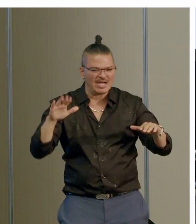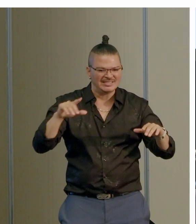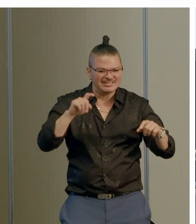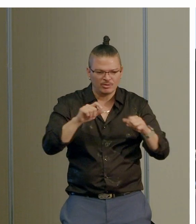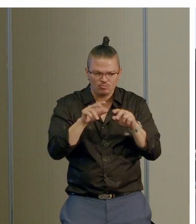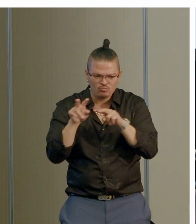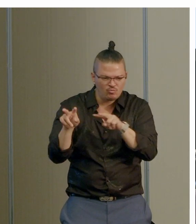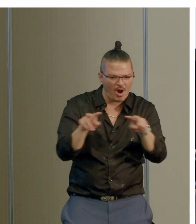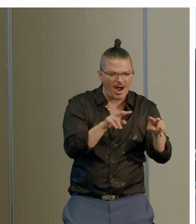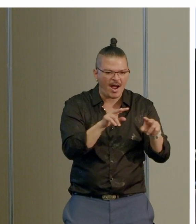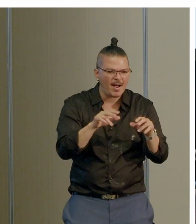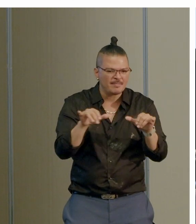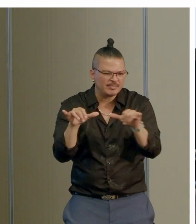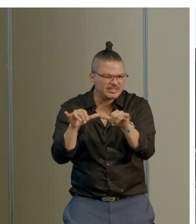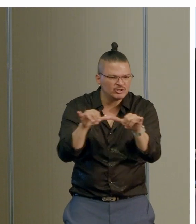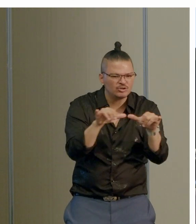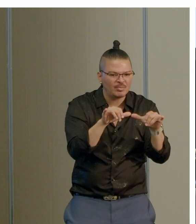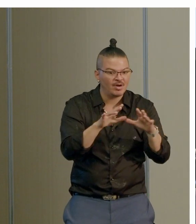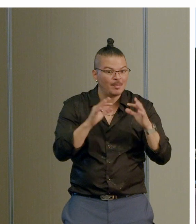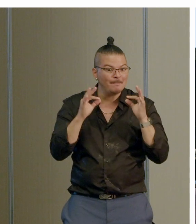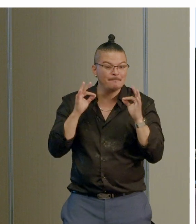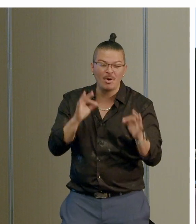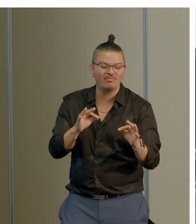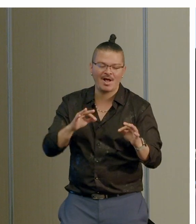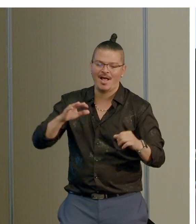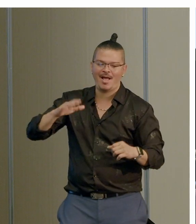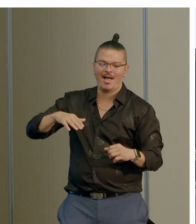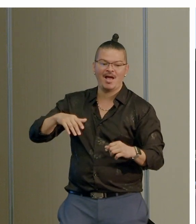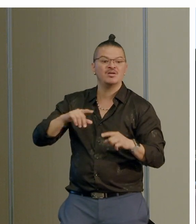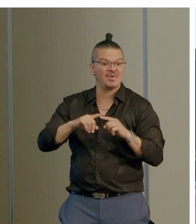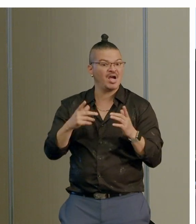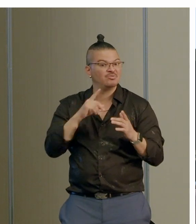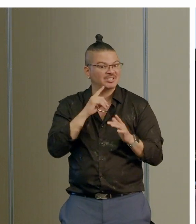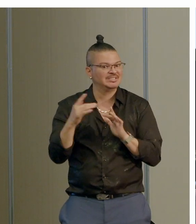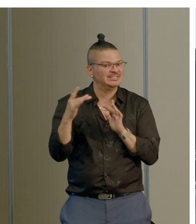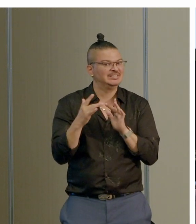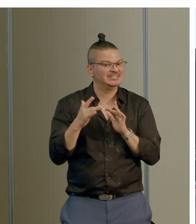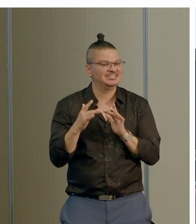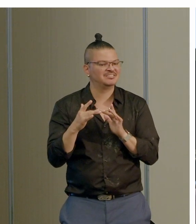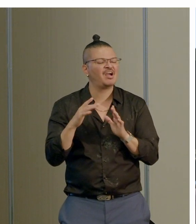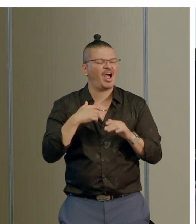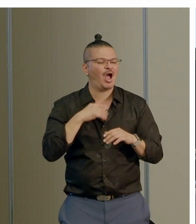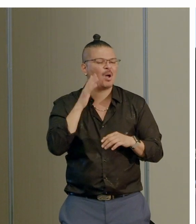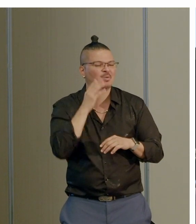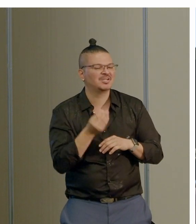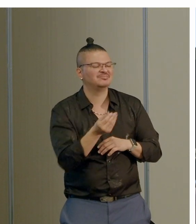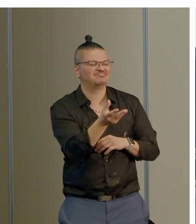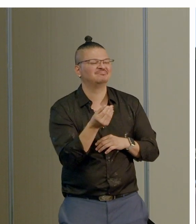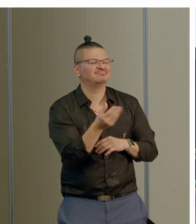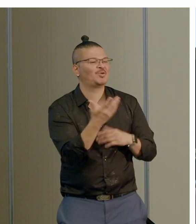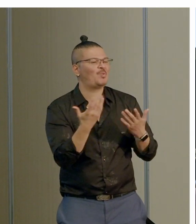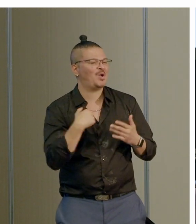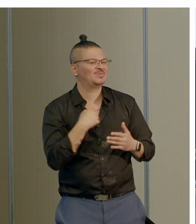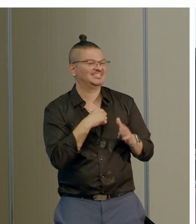success? We're not there yet, but keep in contact with me and I can share what we develop.